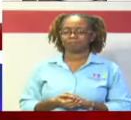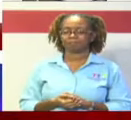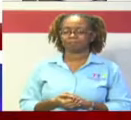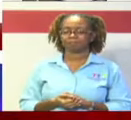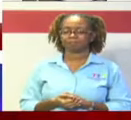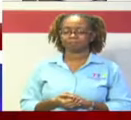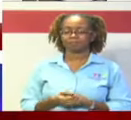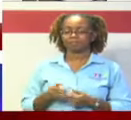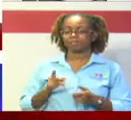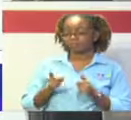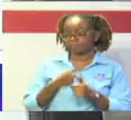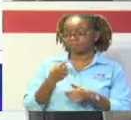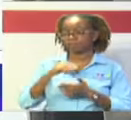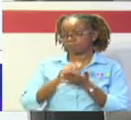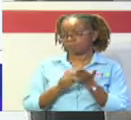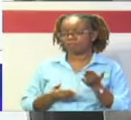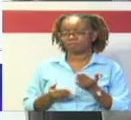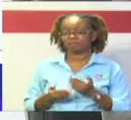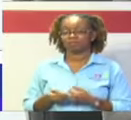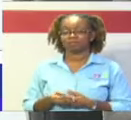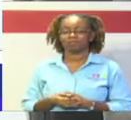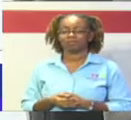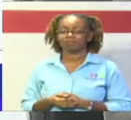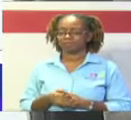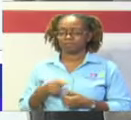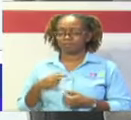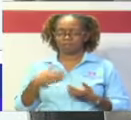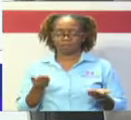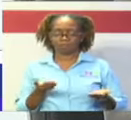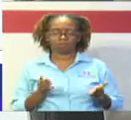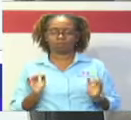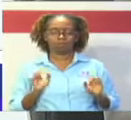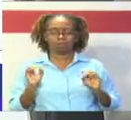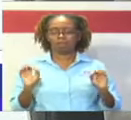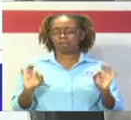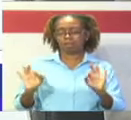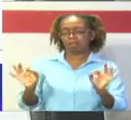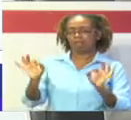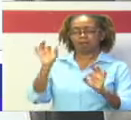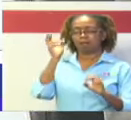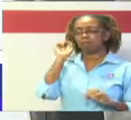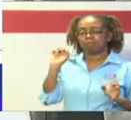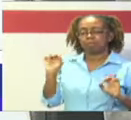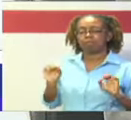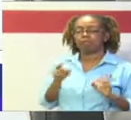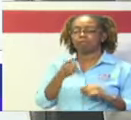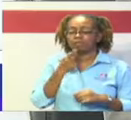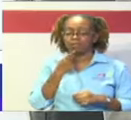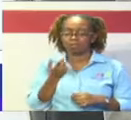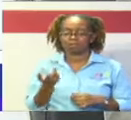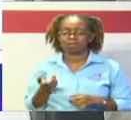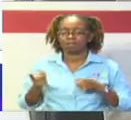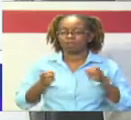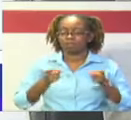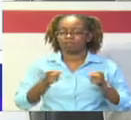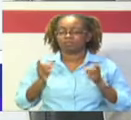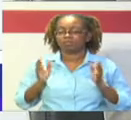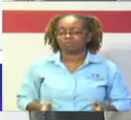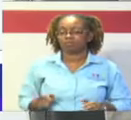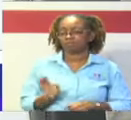of us present has actually heard the statement made by the corporate communications department of the Caribbean Airlines